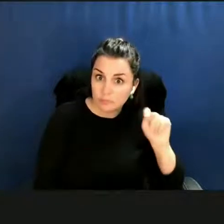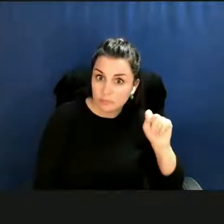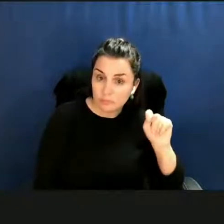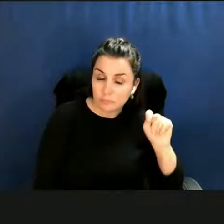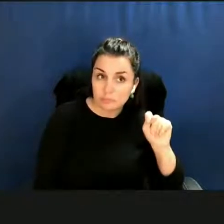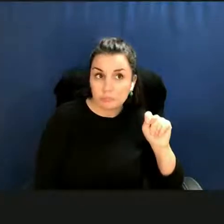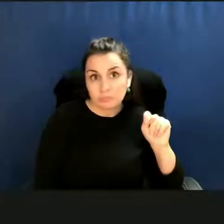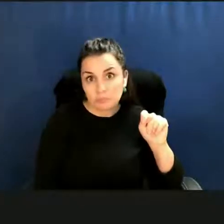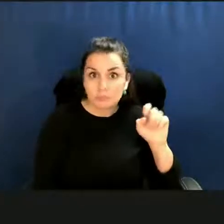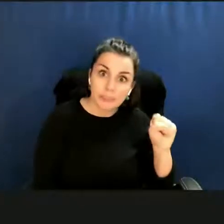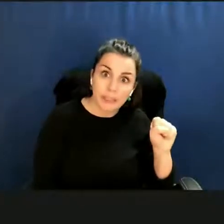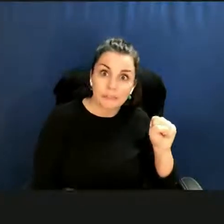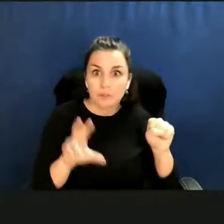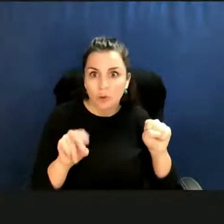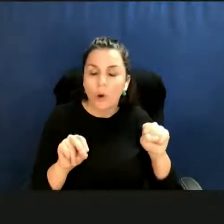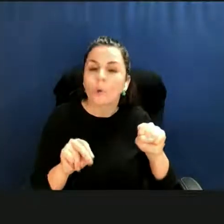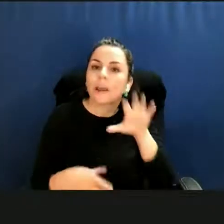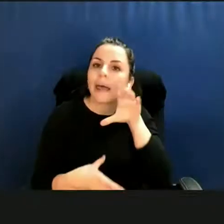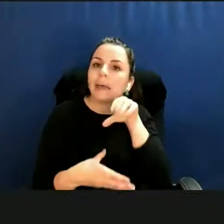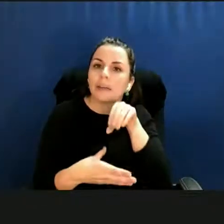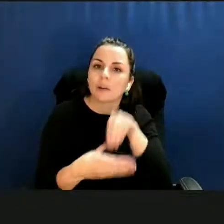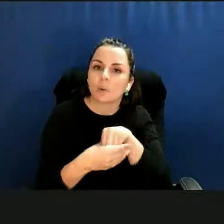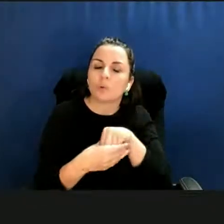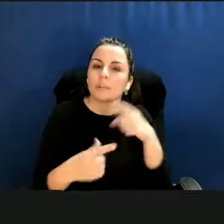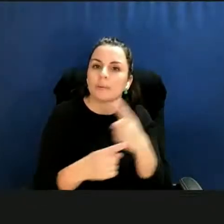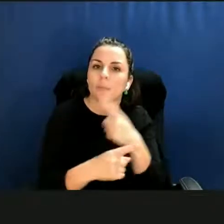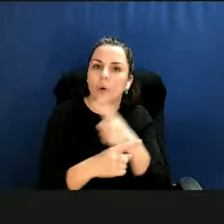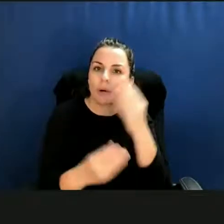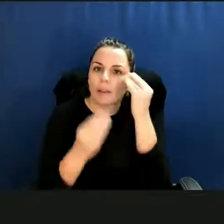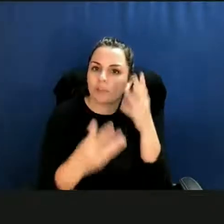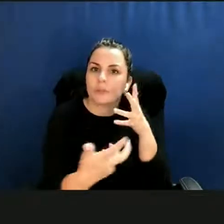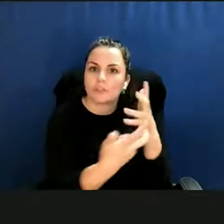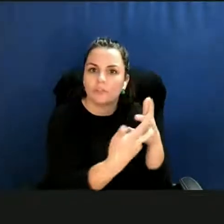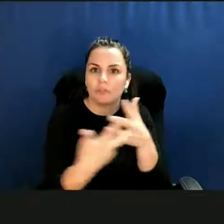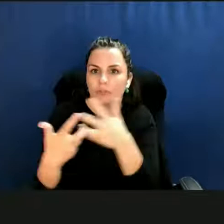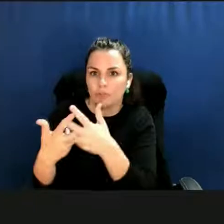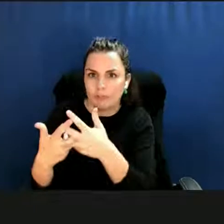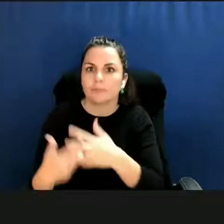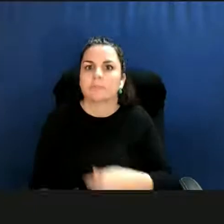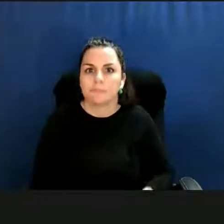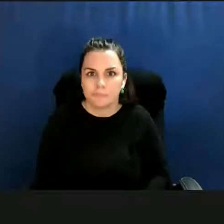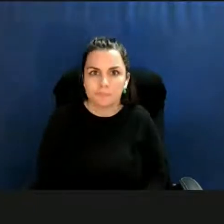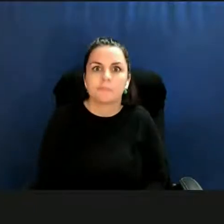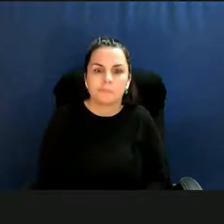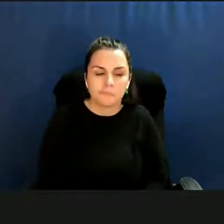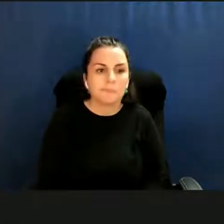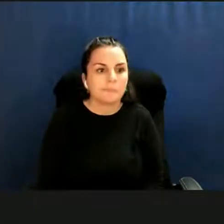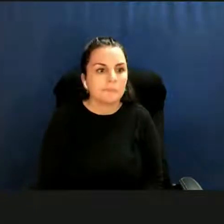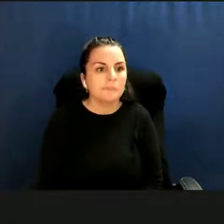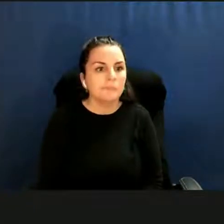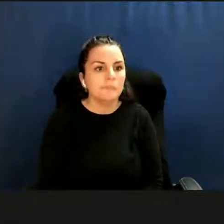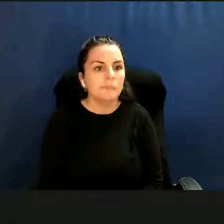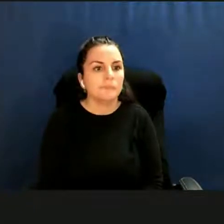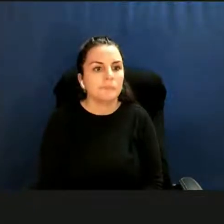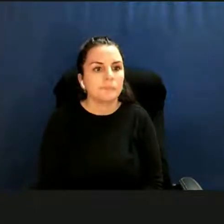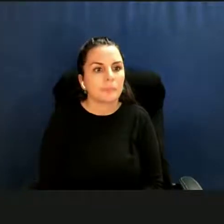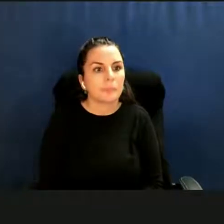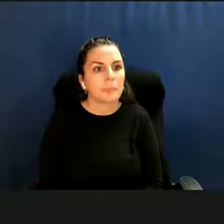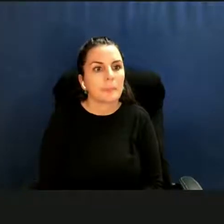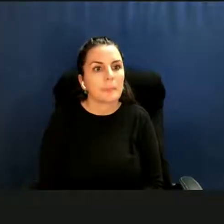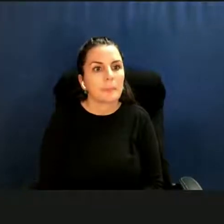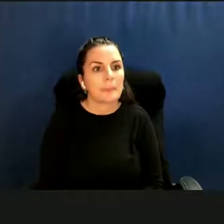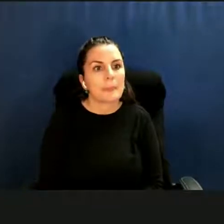know what information you're going to have to include in this HSCT form.